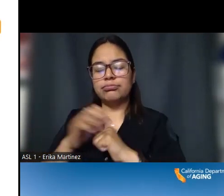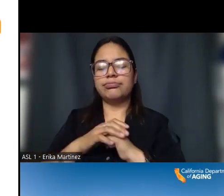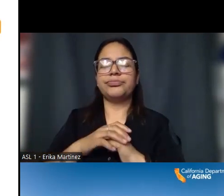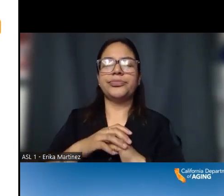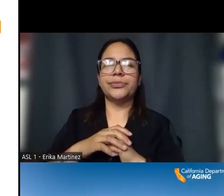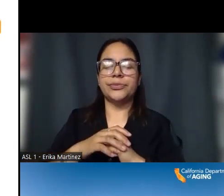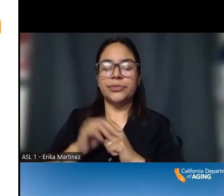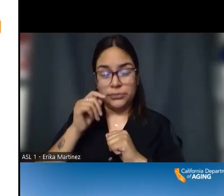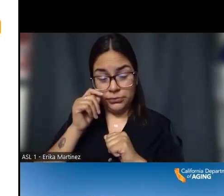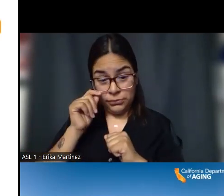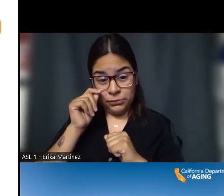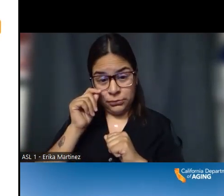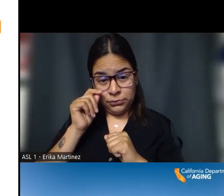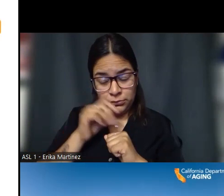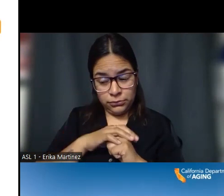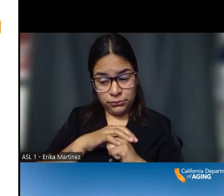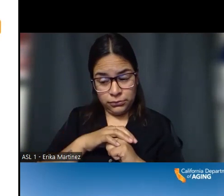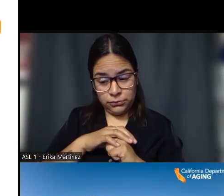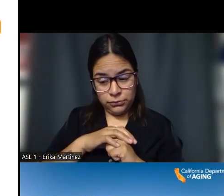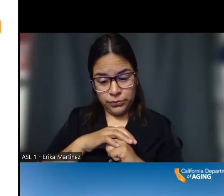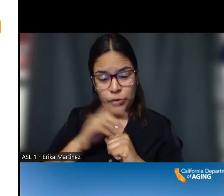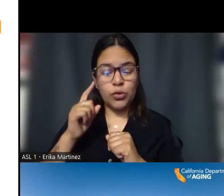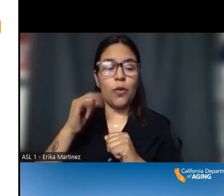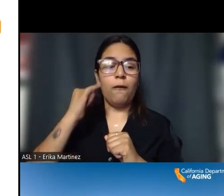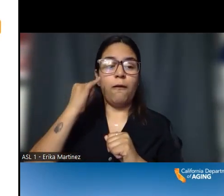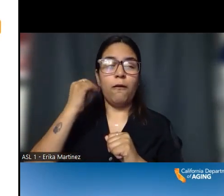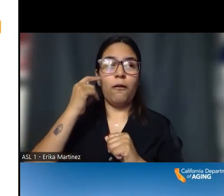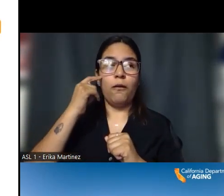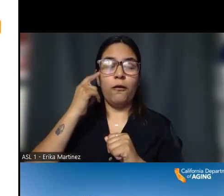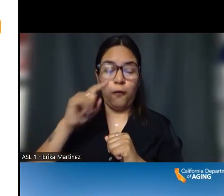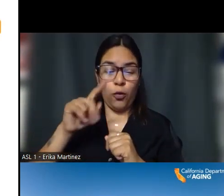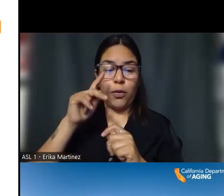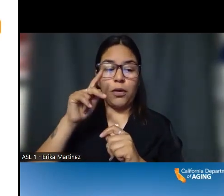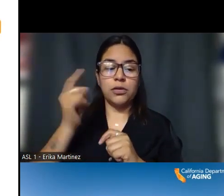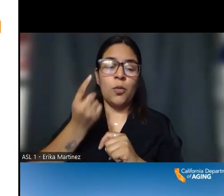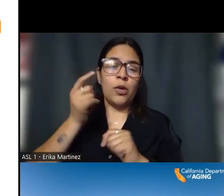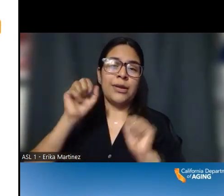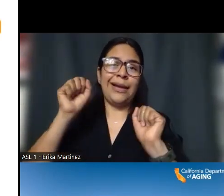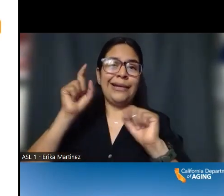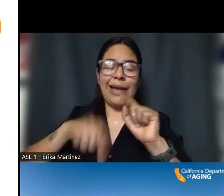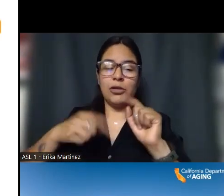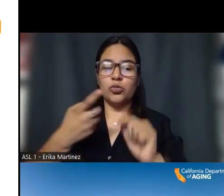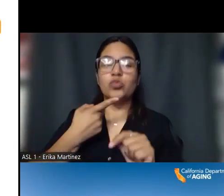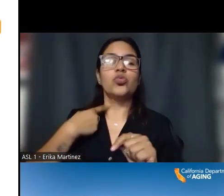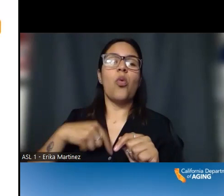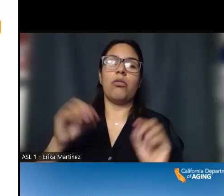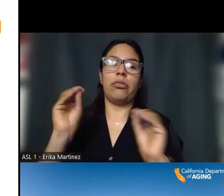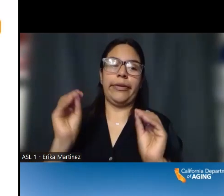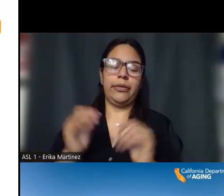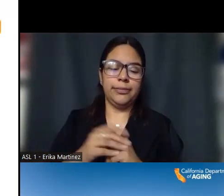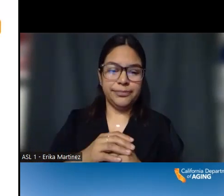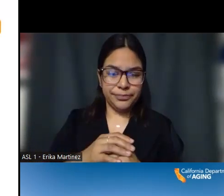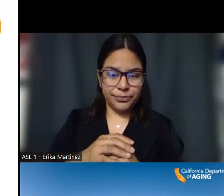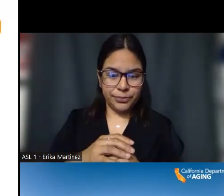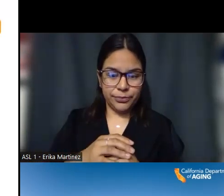who is not able to swallow at all. The most of the IDTs that we participate in and in which